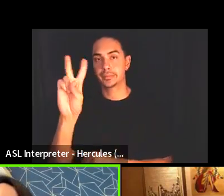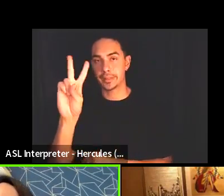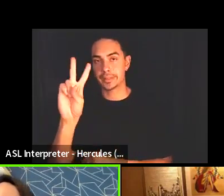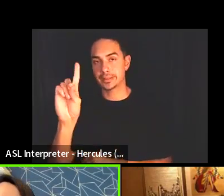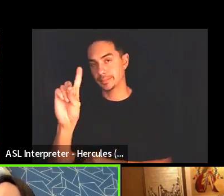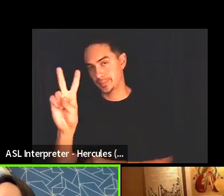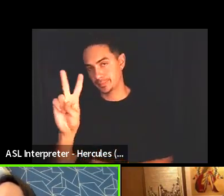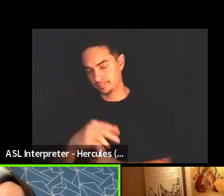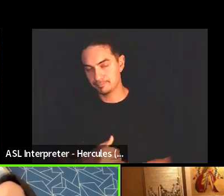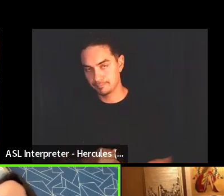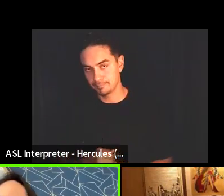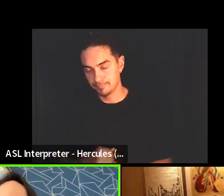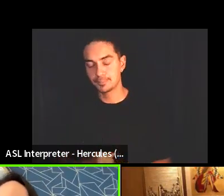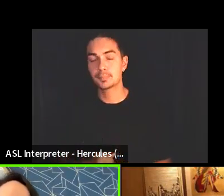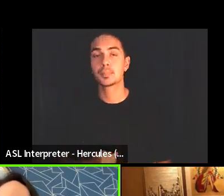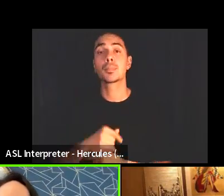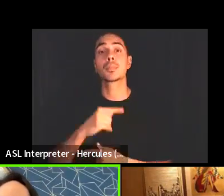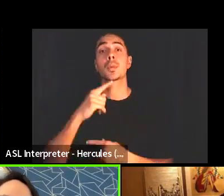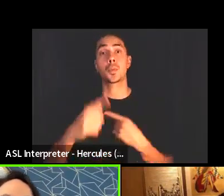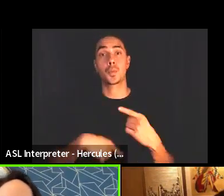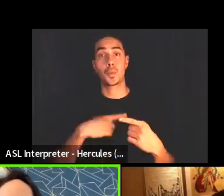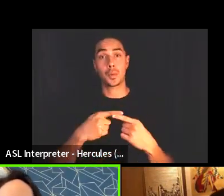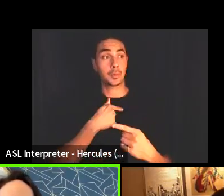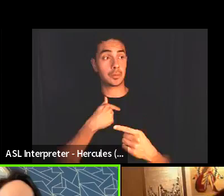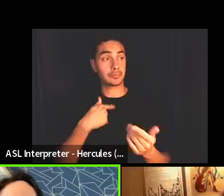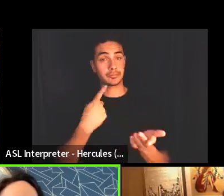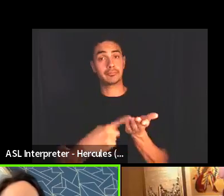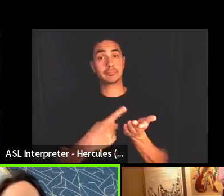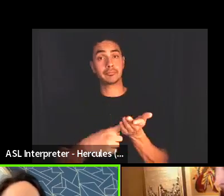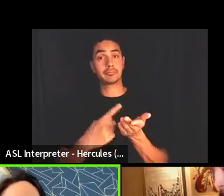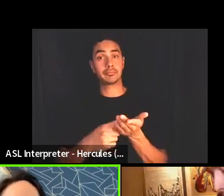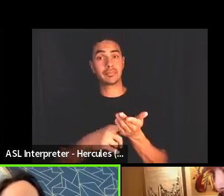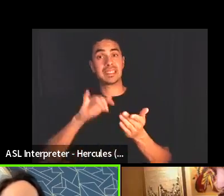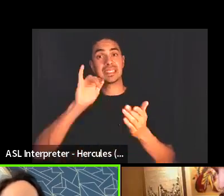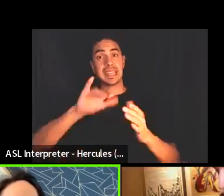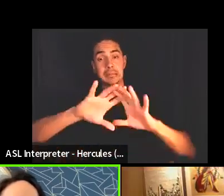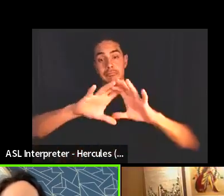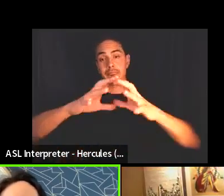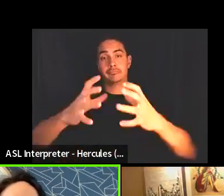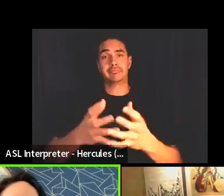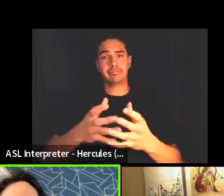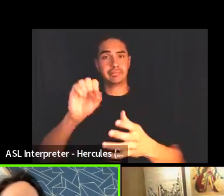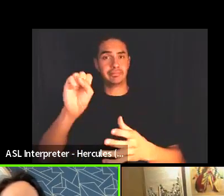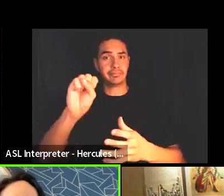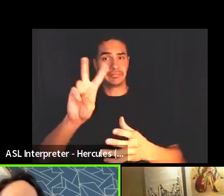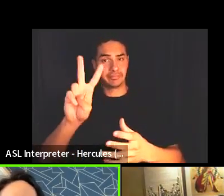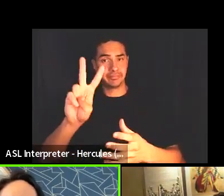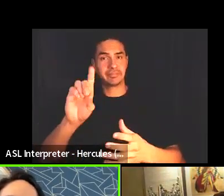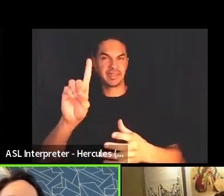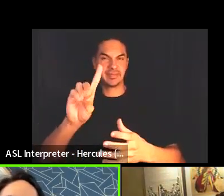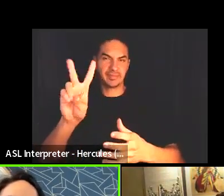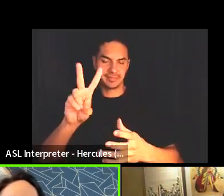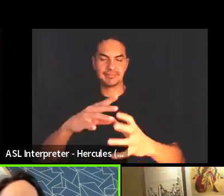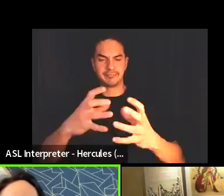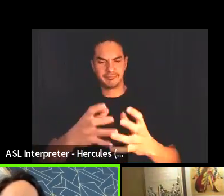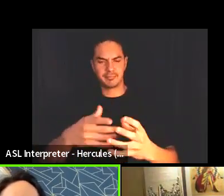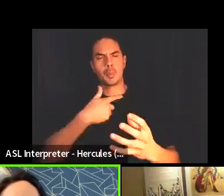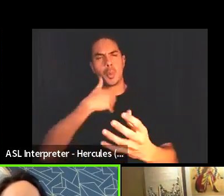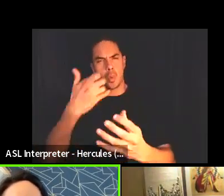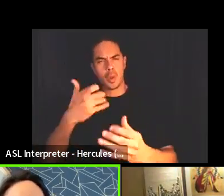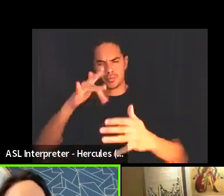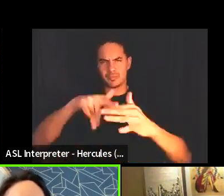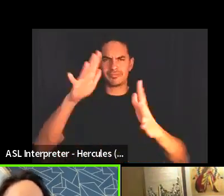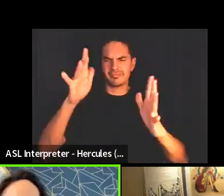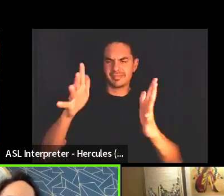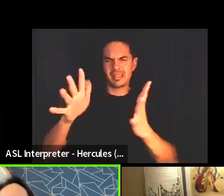that when we're talking about the work around sexual violence and the work of ending sexual violence, that includes all of our